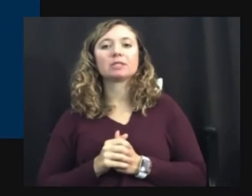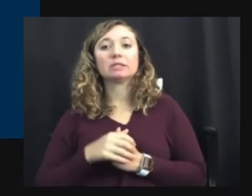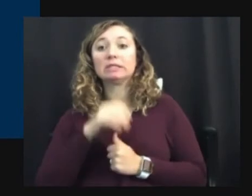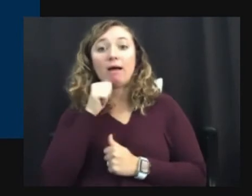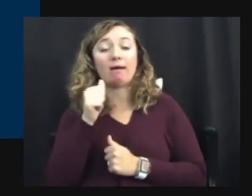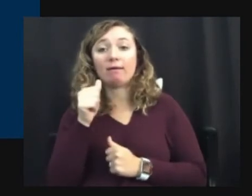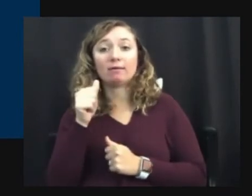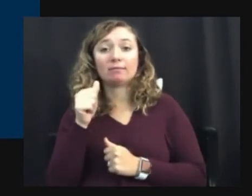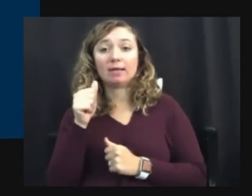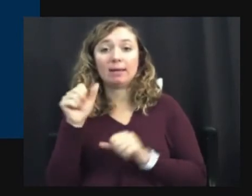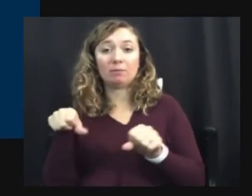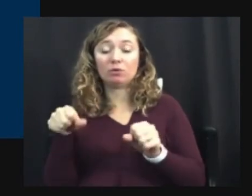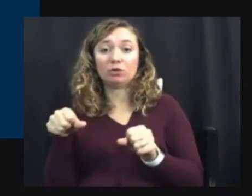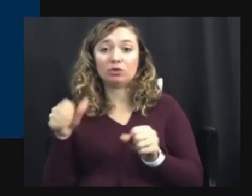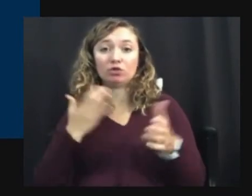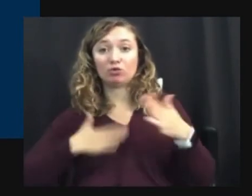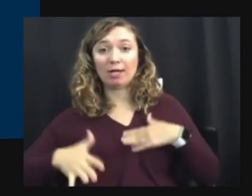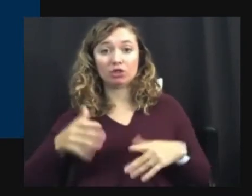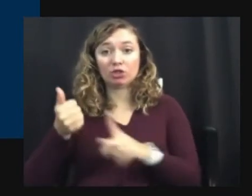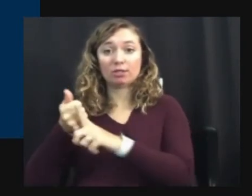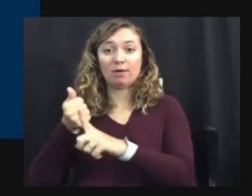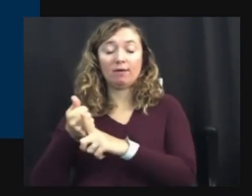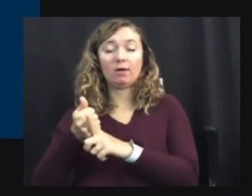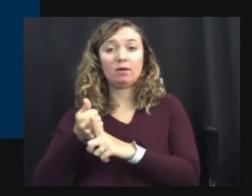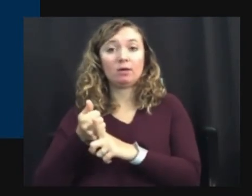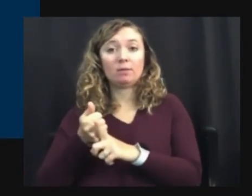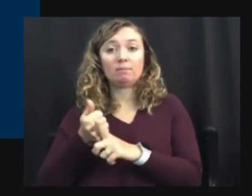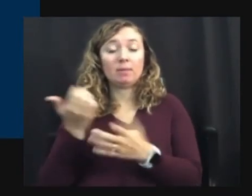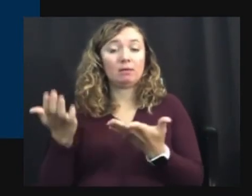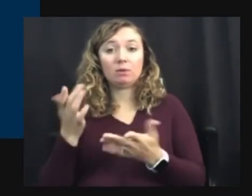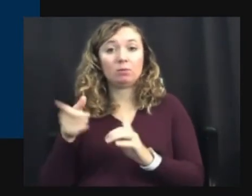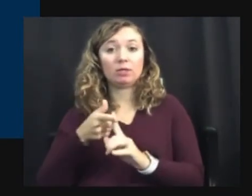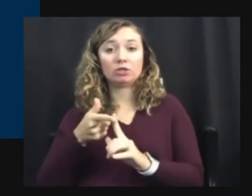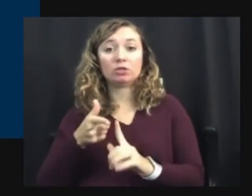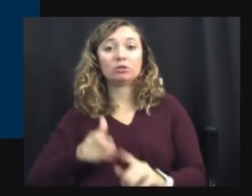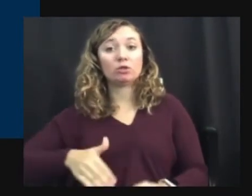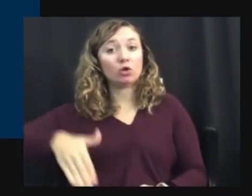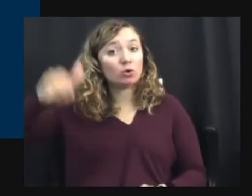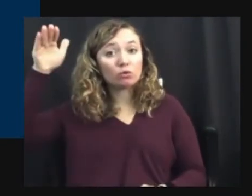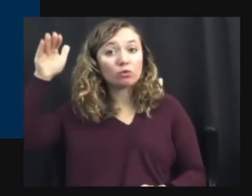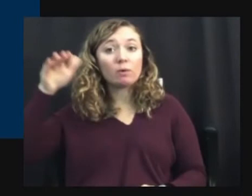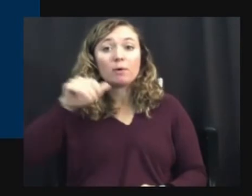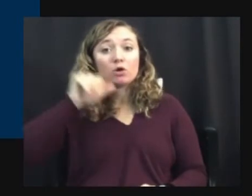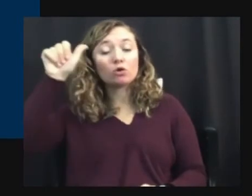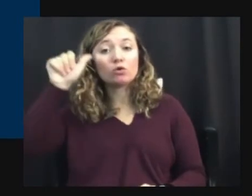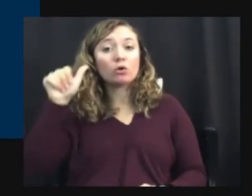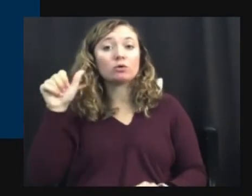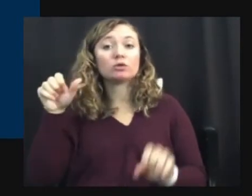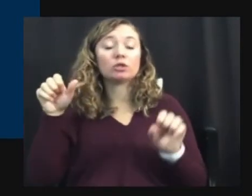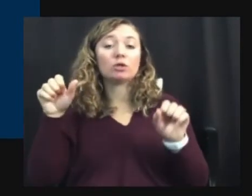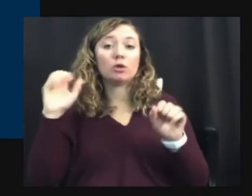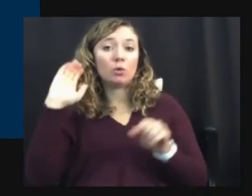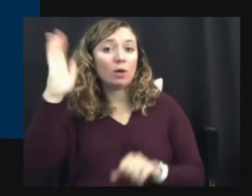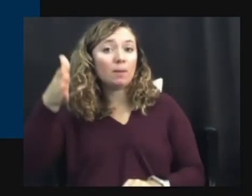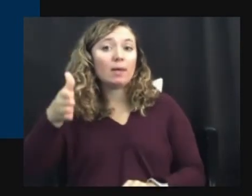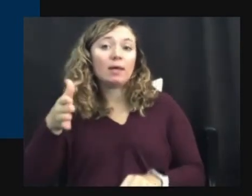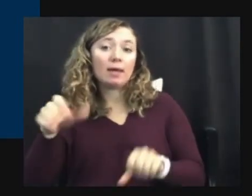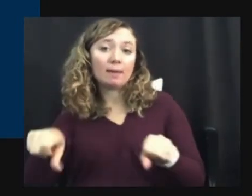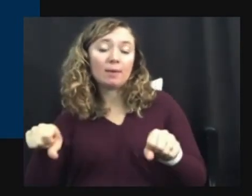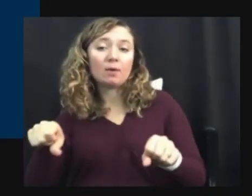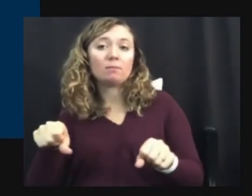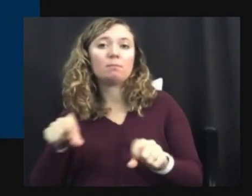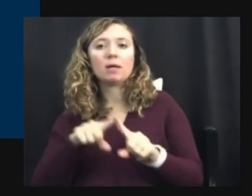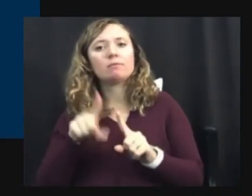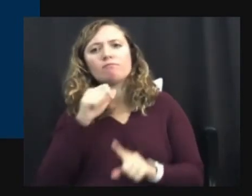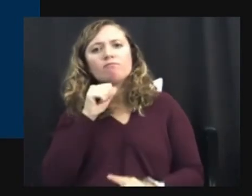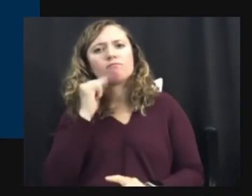fine too. I'm sure by the time that she's an adult, she'll be able to. And if not, we'll work on that when we get there. She can't drink